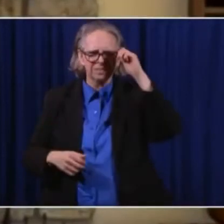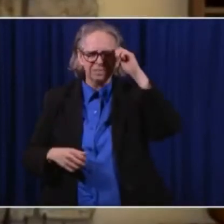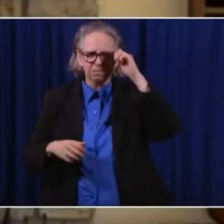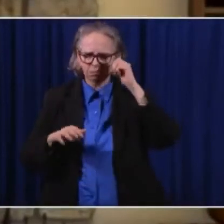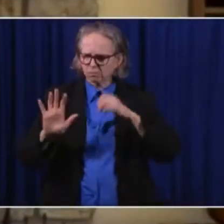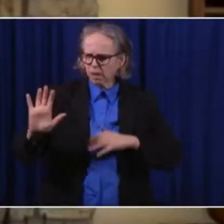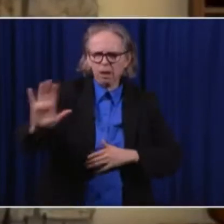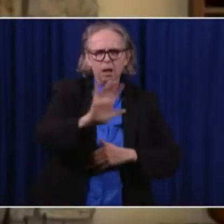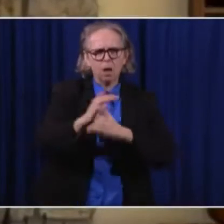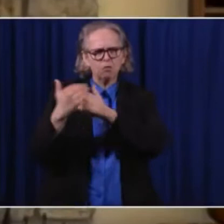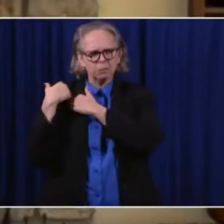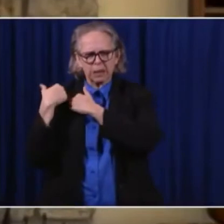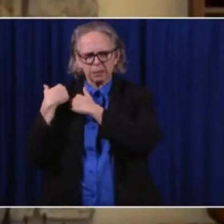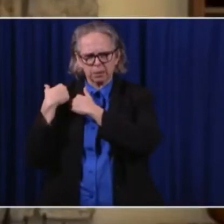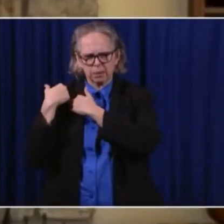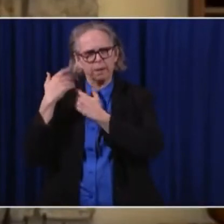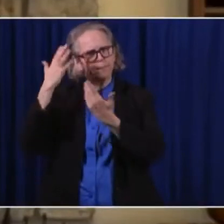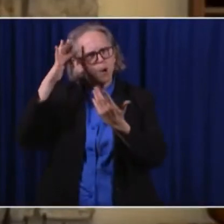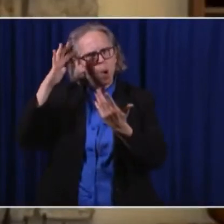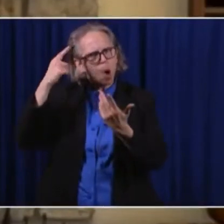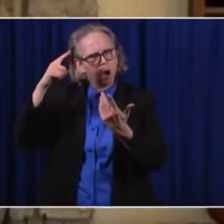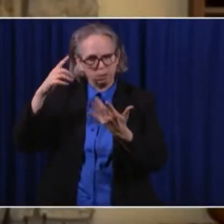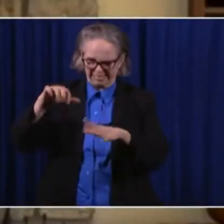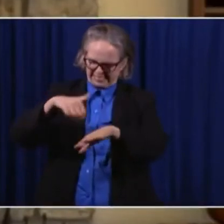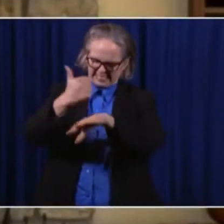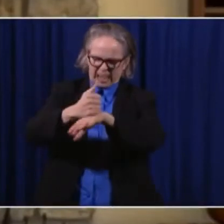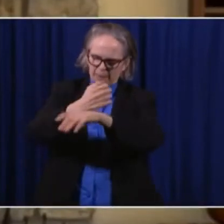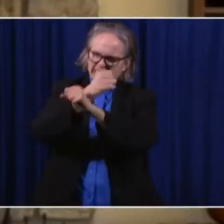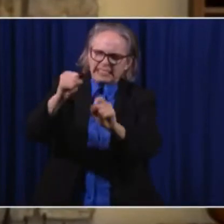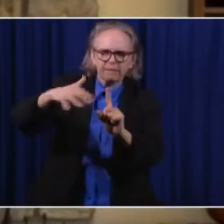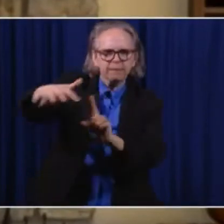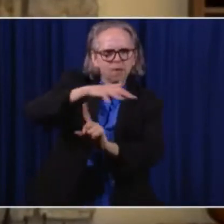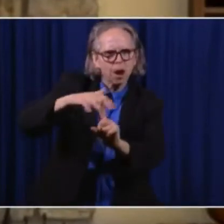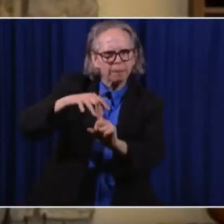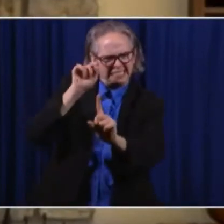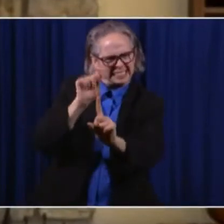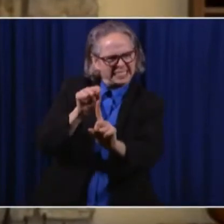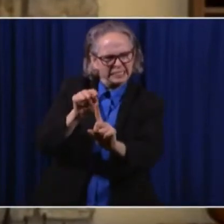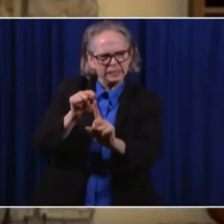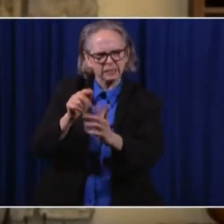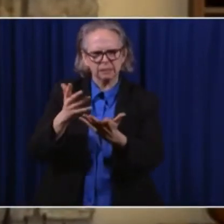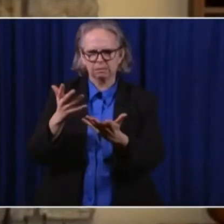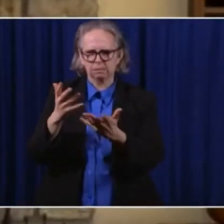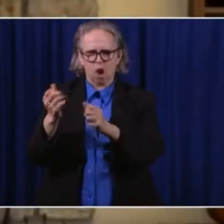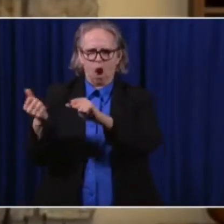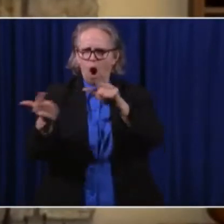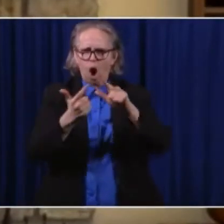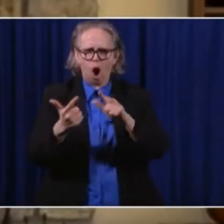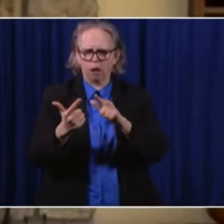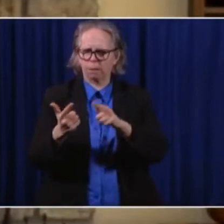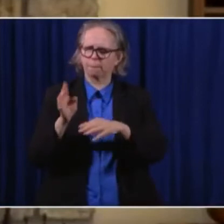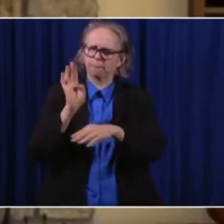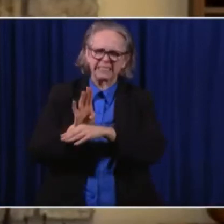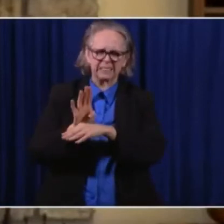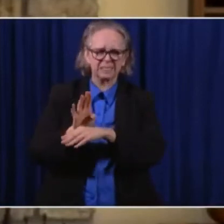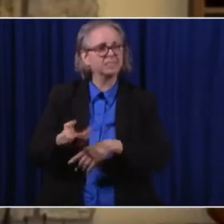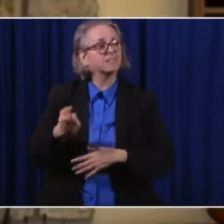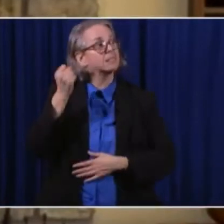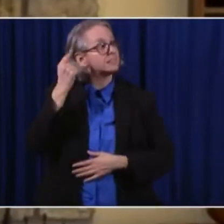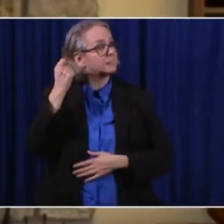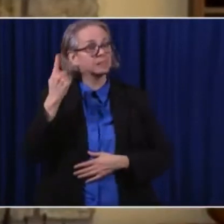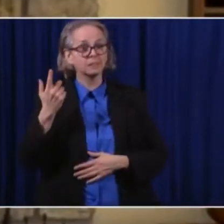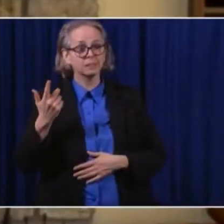Same thing, making sure there's a safe work environment. We're not in a gotcha business. We're in the business of, if